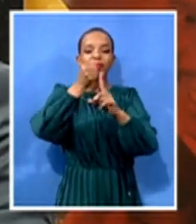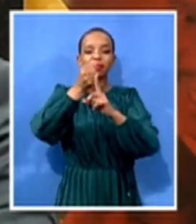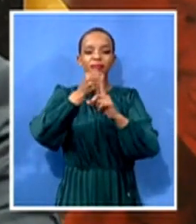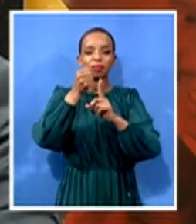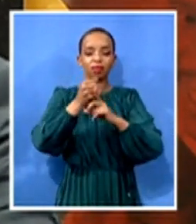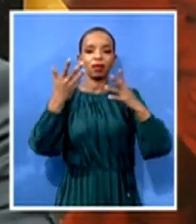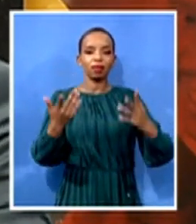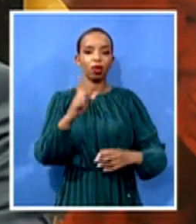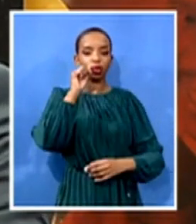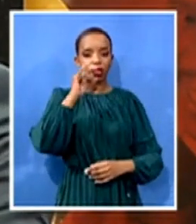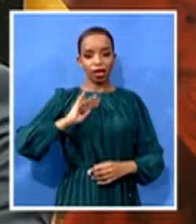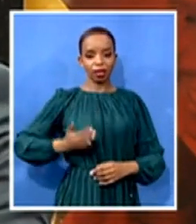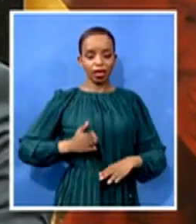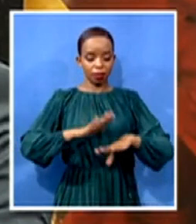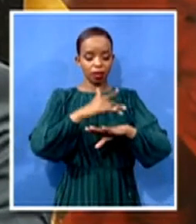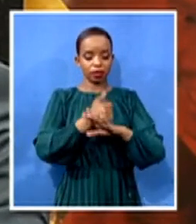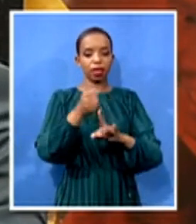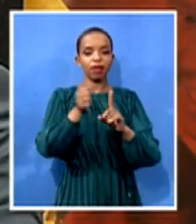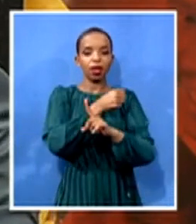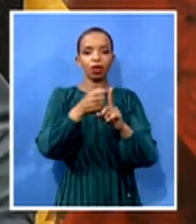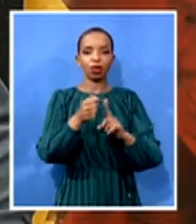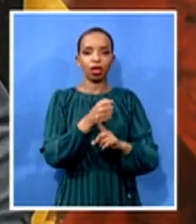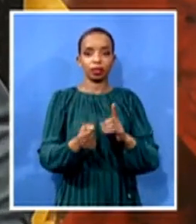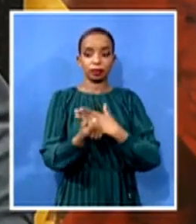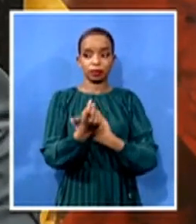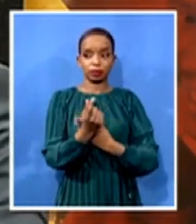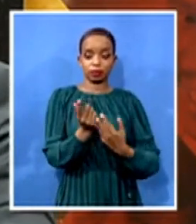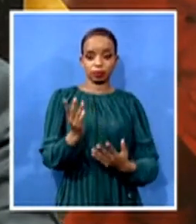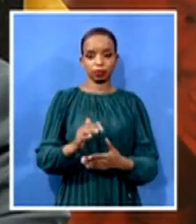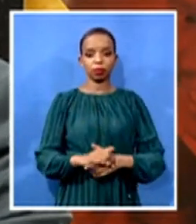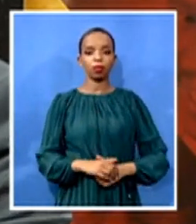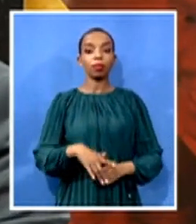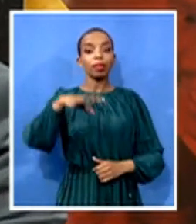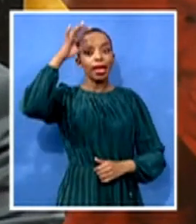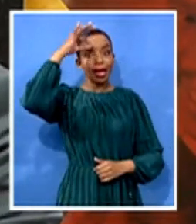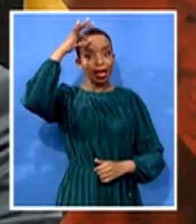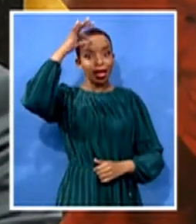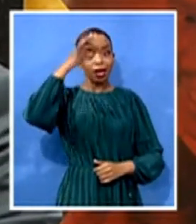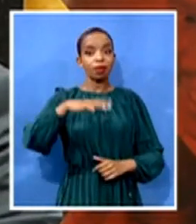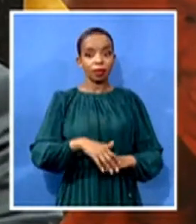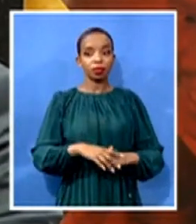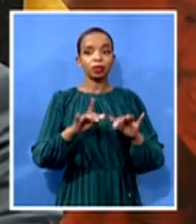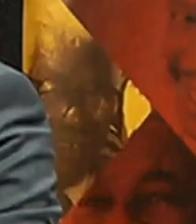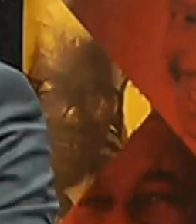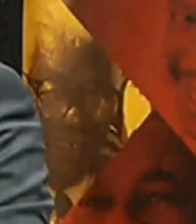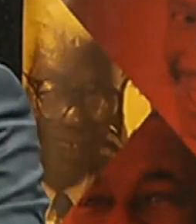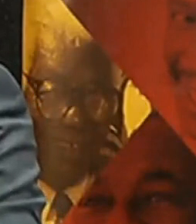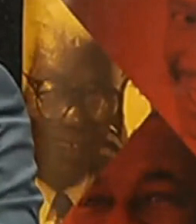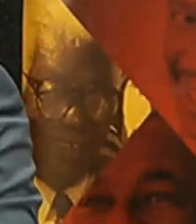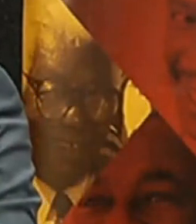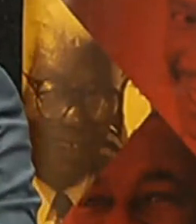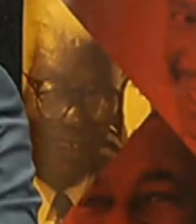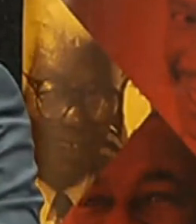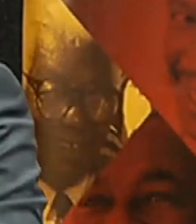femicide. As government, we will continue to improve our response to gender-based violence and femicide by